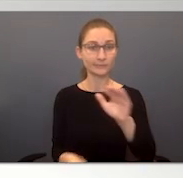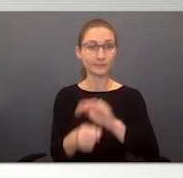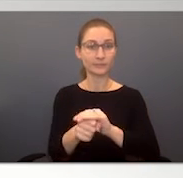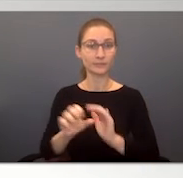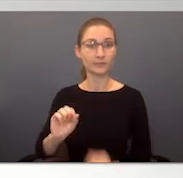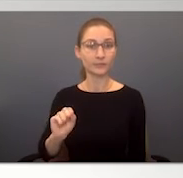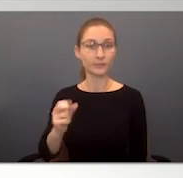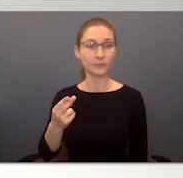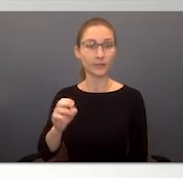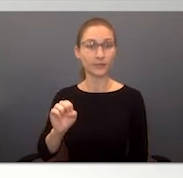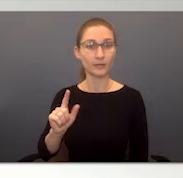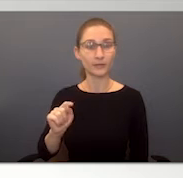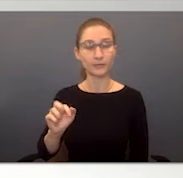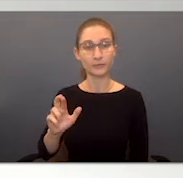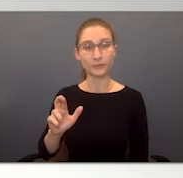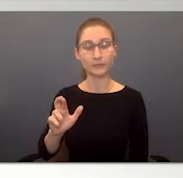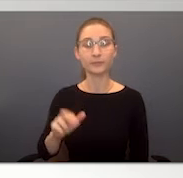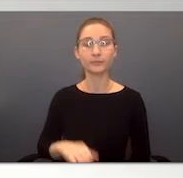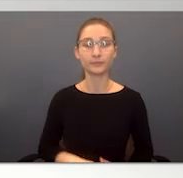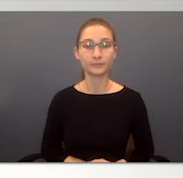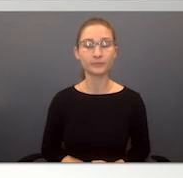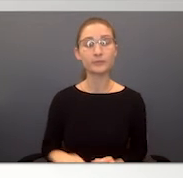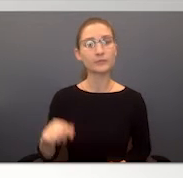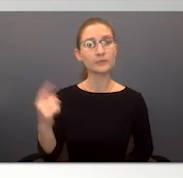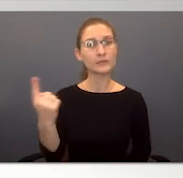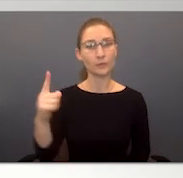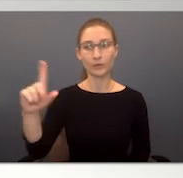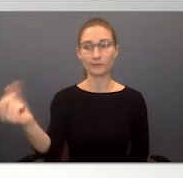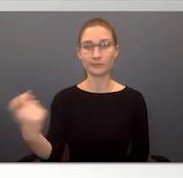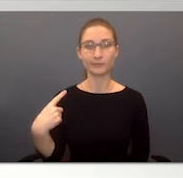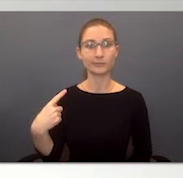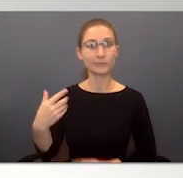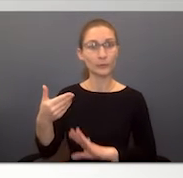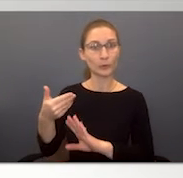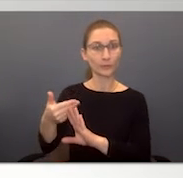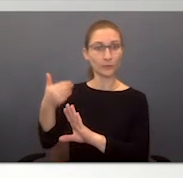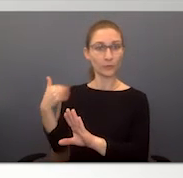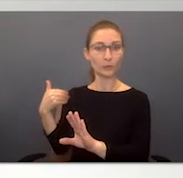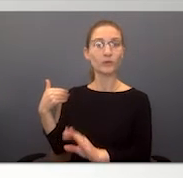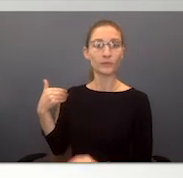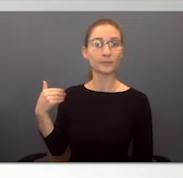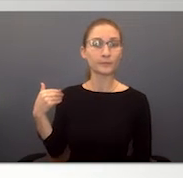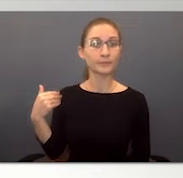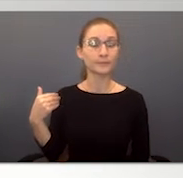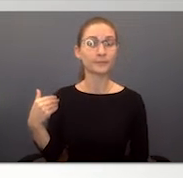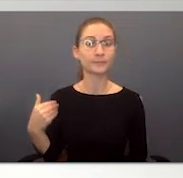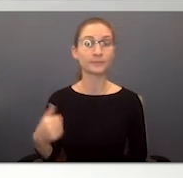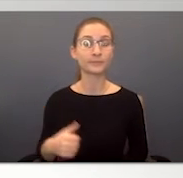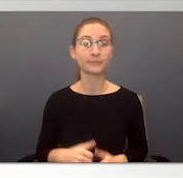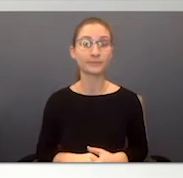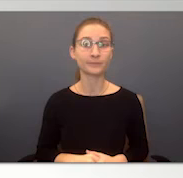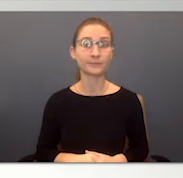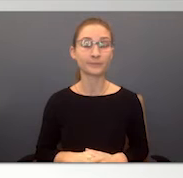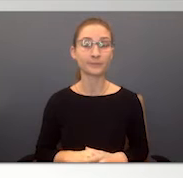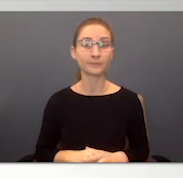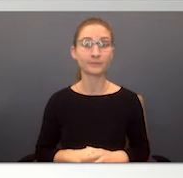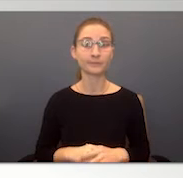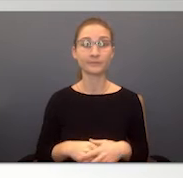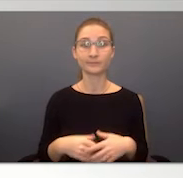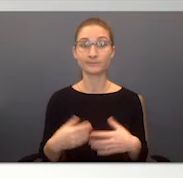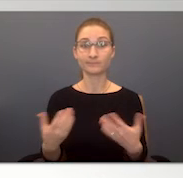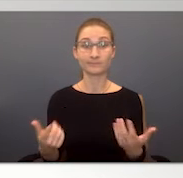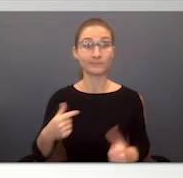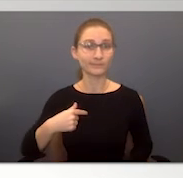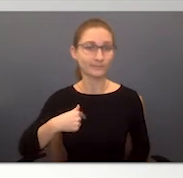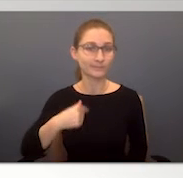in all of the hurricanes, I've been here 25 years, and all the hurricanes I've been in, try to visit them